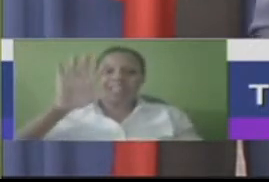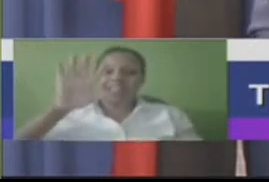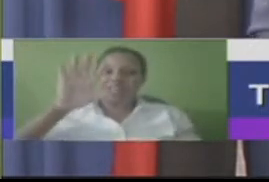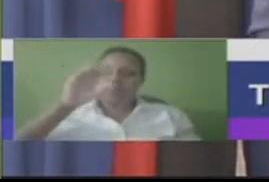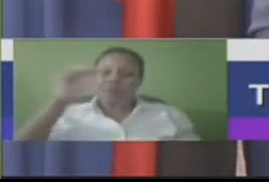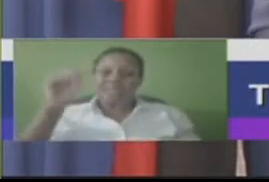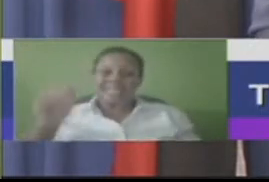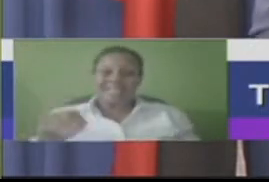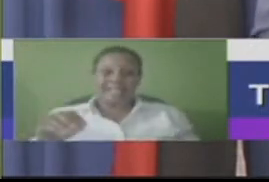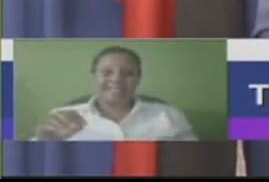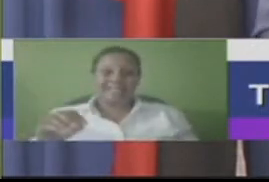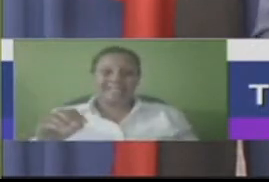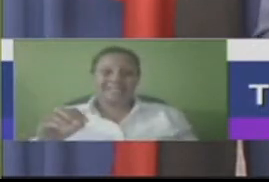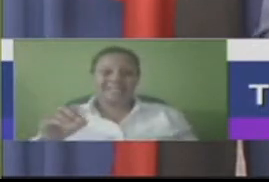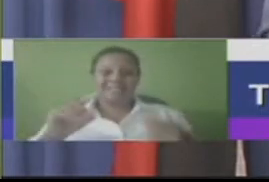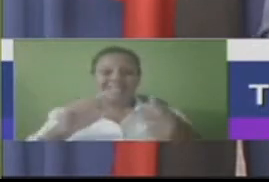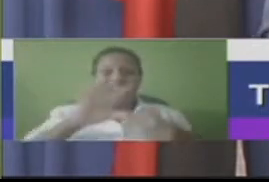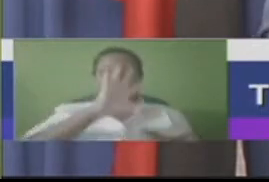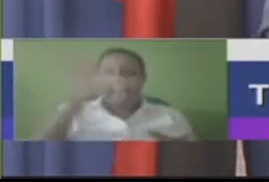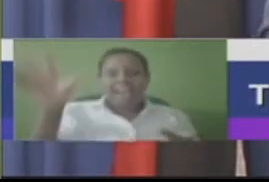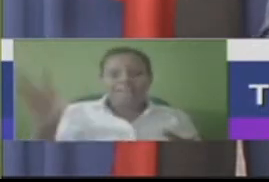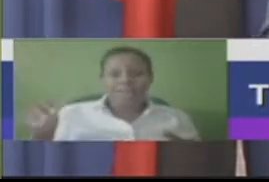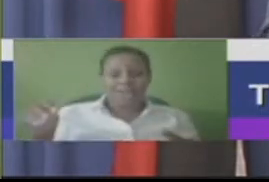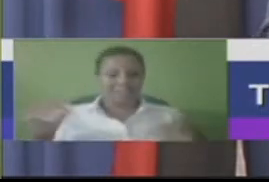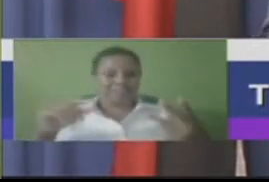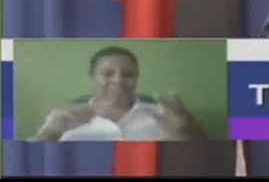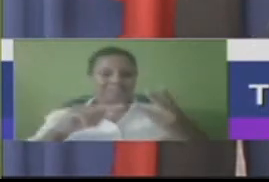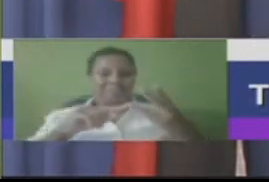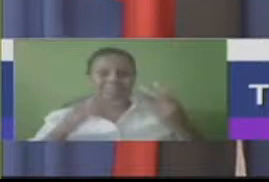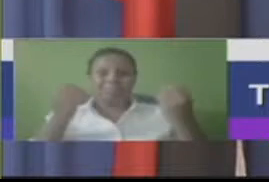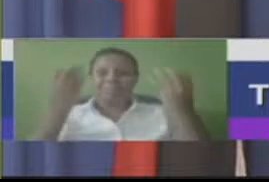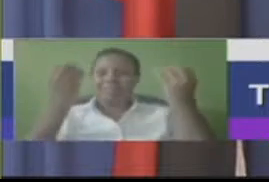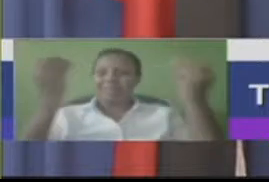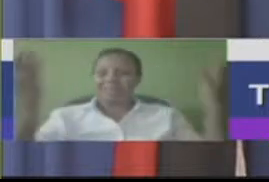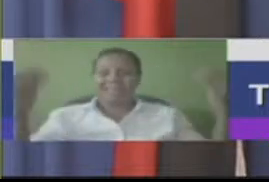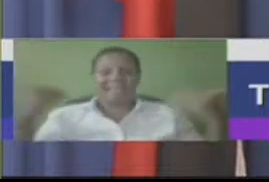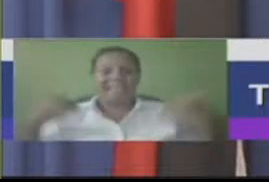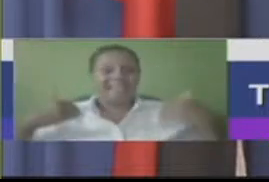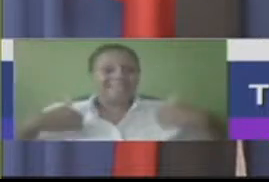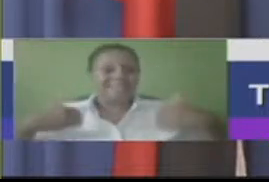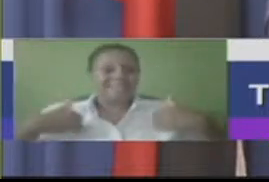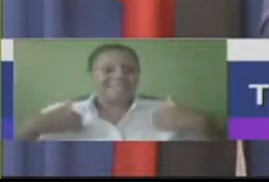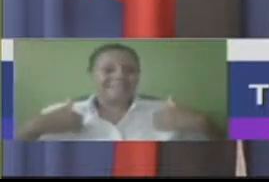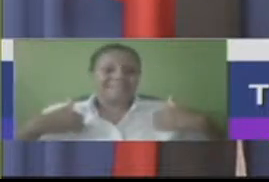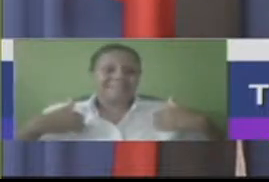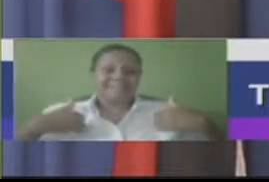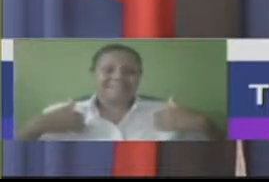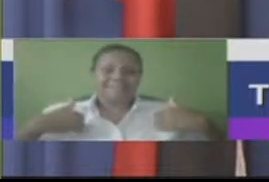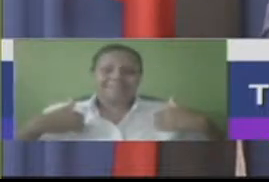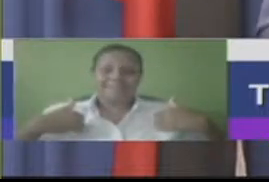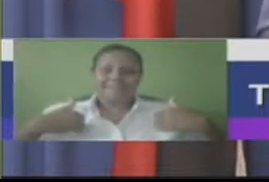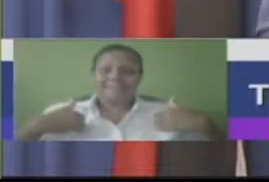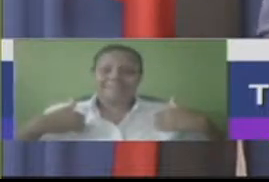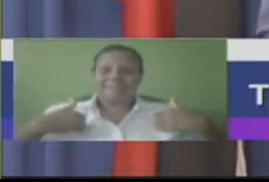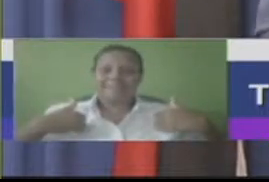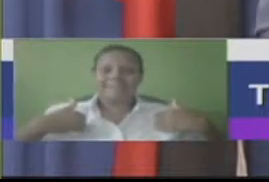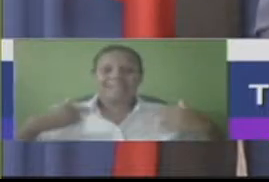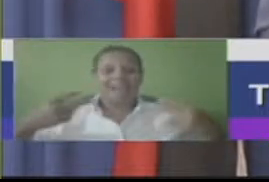Africa, and we still have the P1 virus out of South America into the Caribbean from